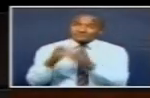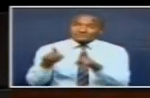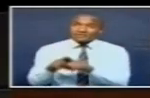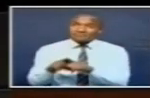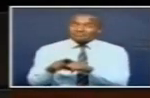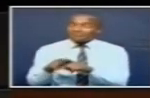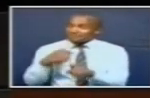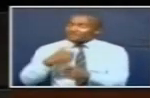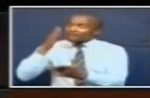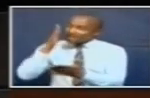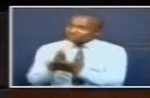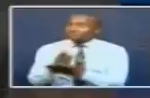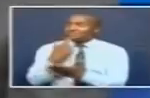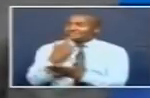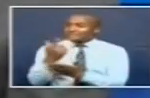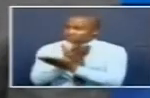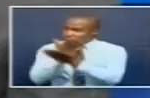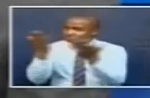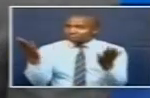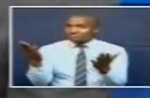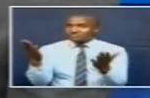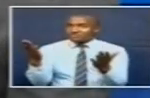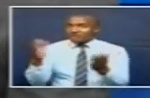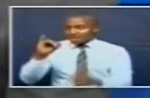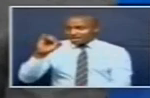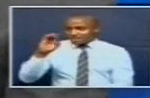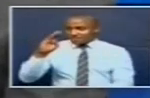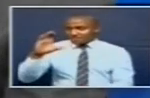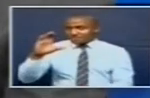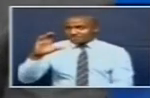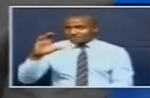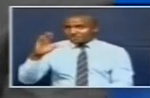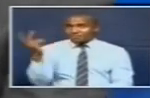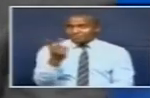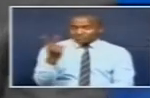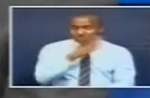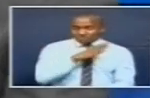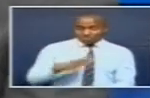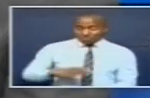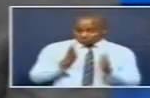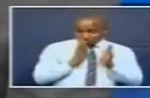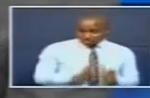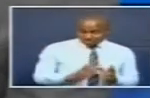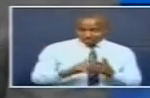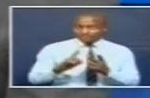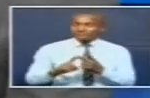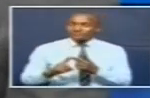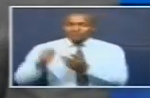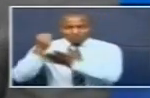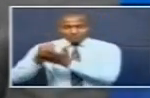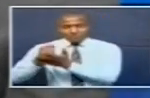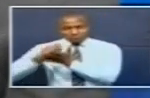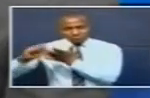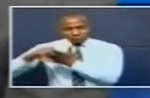assure Kenyans over this. The commission, both the commissioners and the secretariat, have